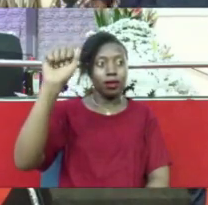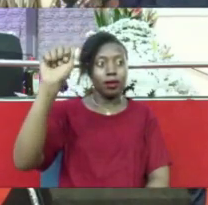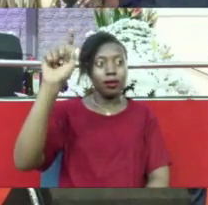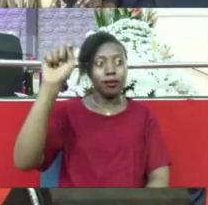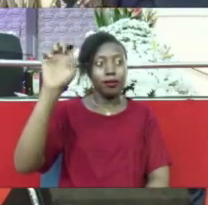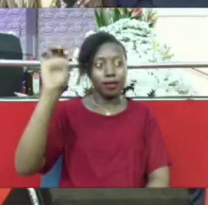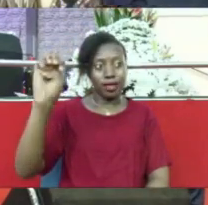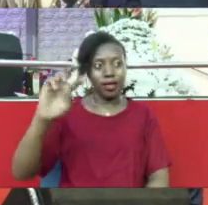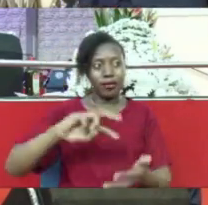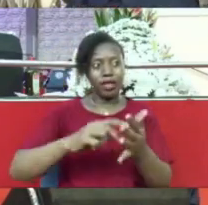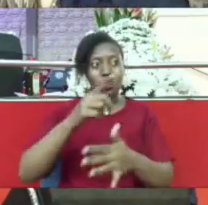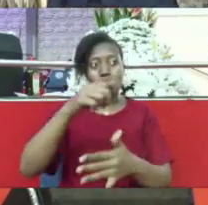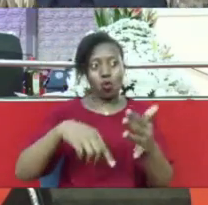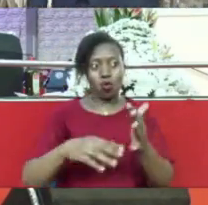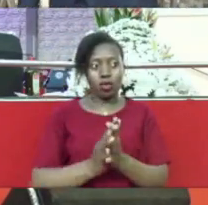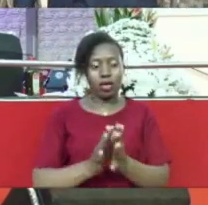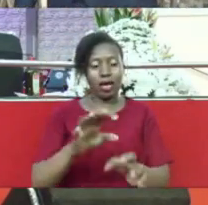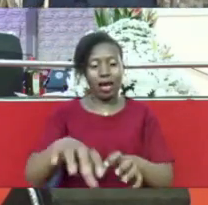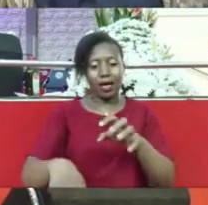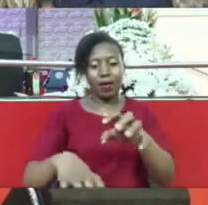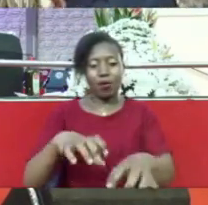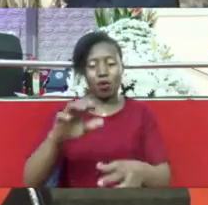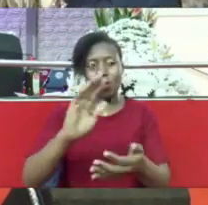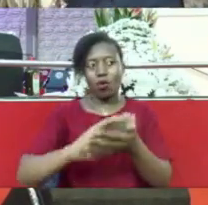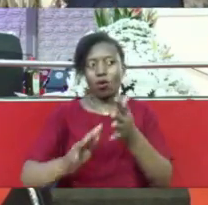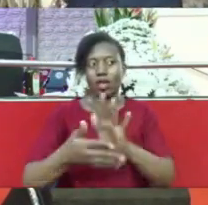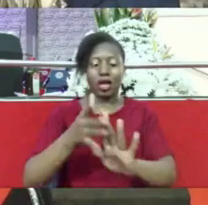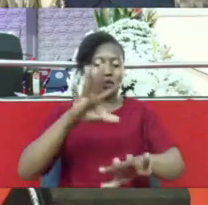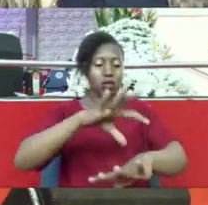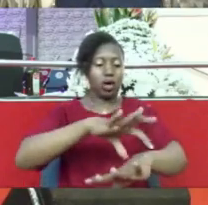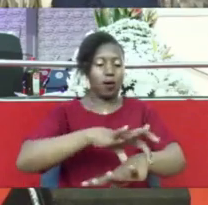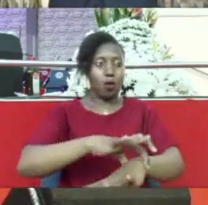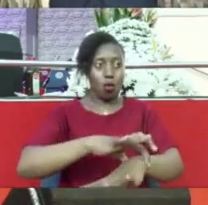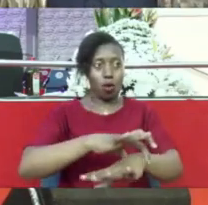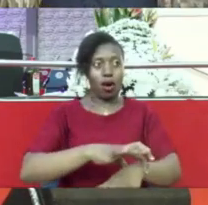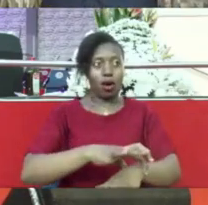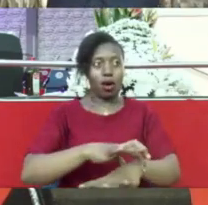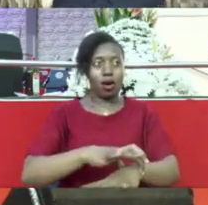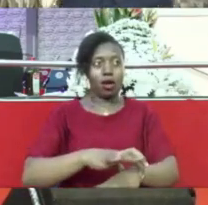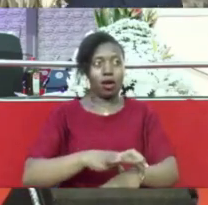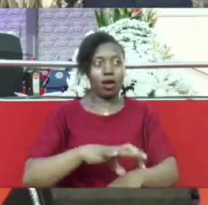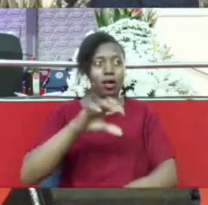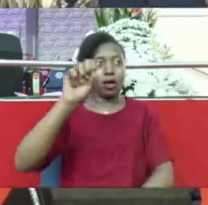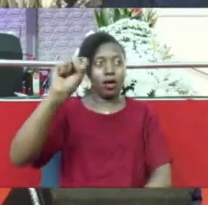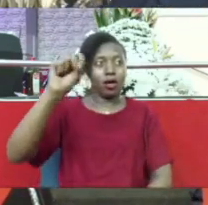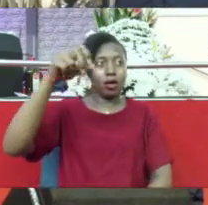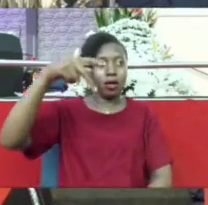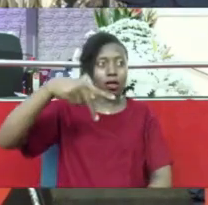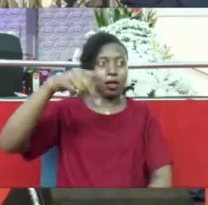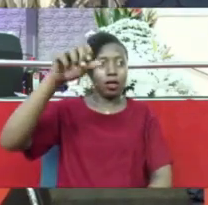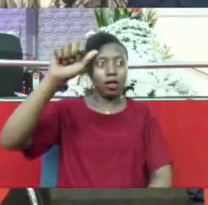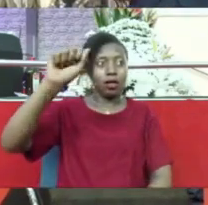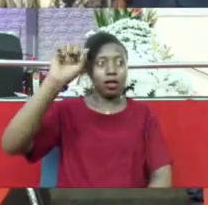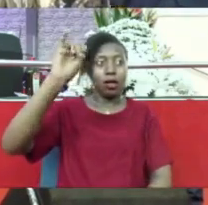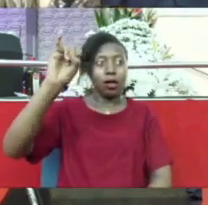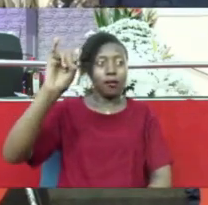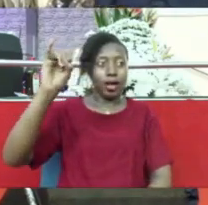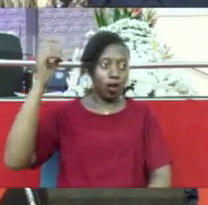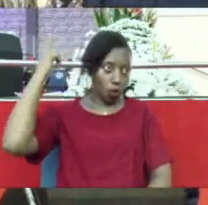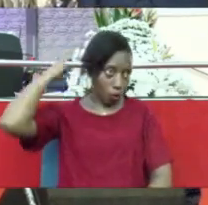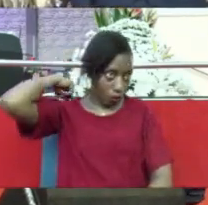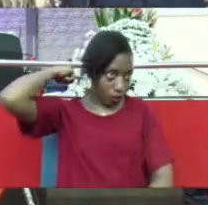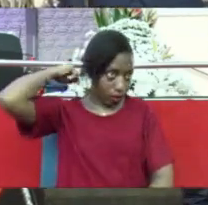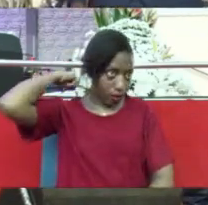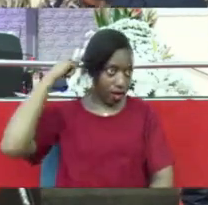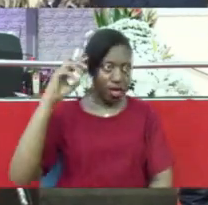mgongo. Is an animal without a spine. Ni mnyama ambaye hana uti wa mgongo. Like we saw that worm. Vile tunavyoona mdudu kama yule. It doesn't